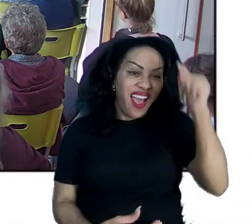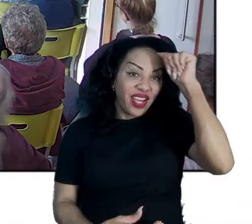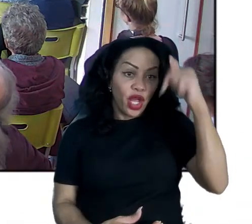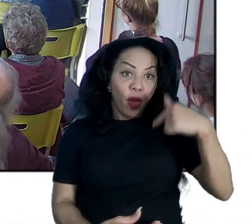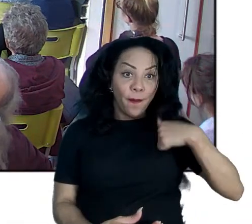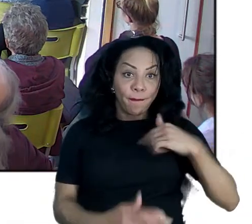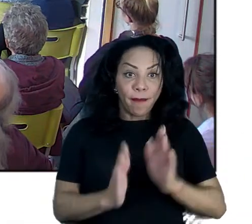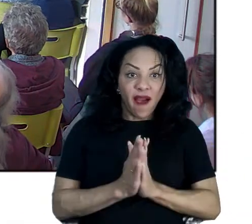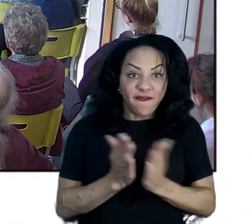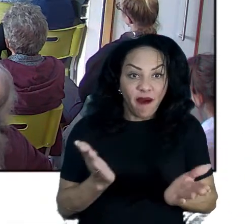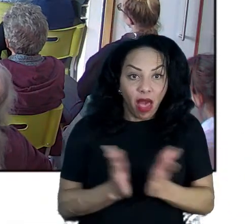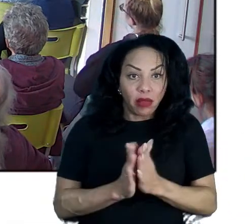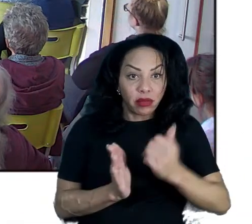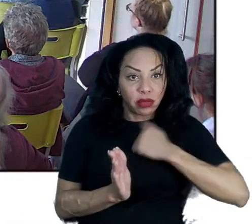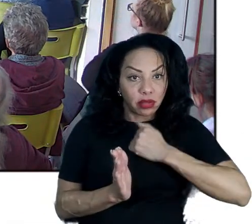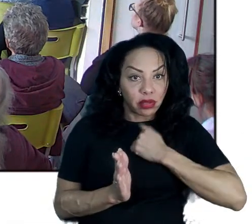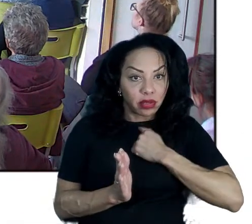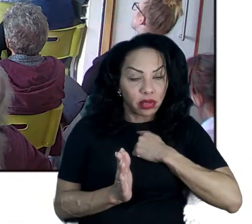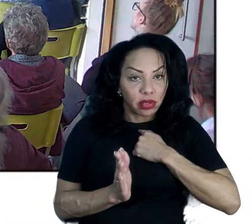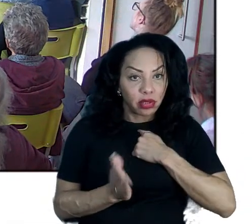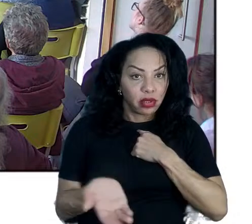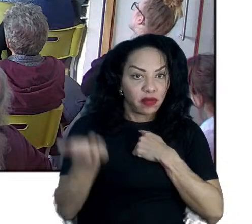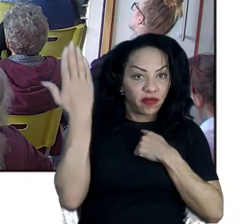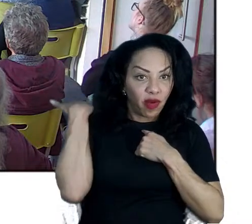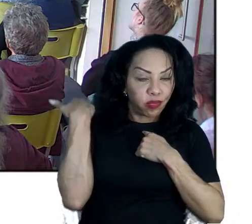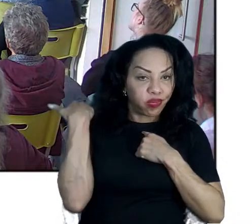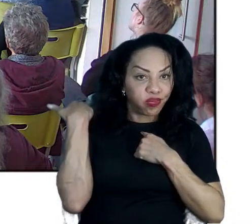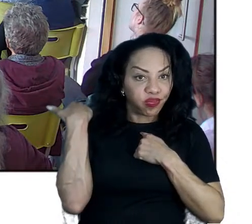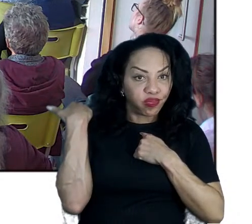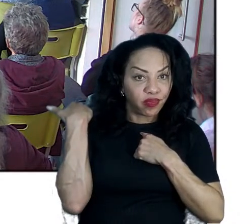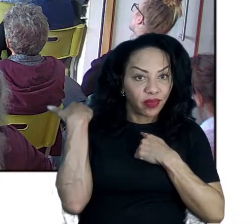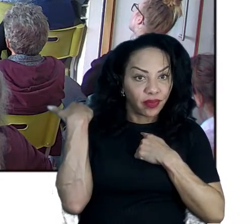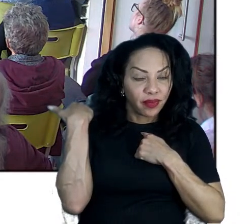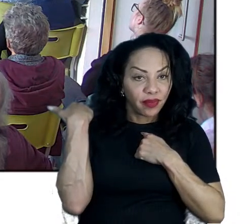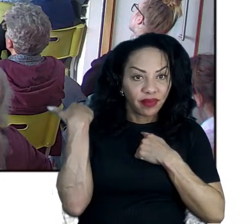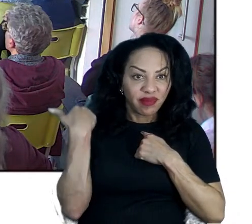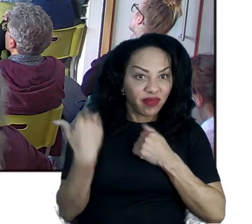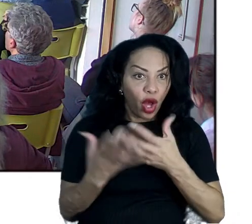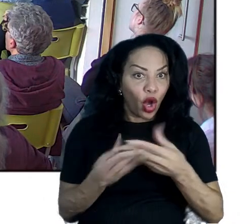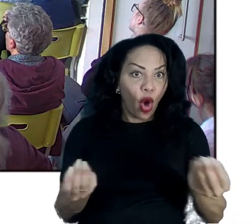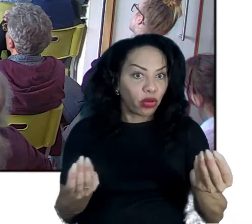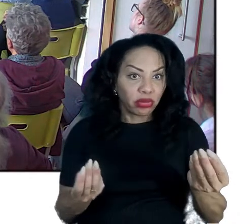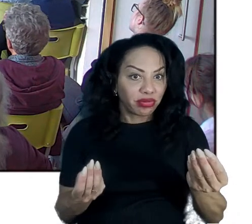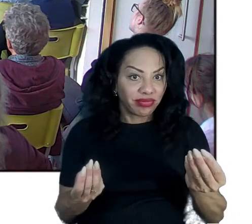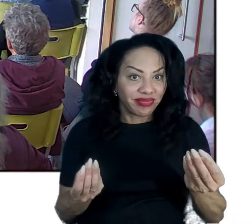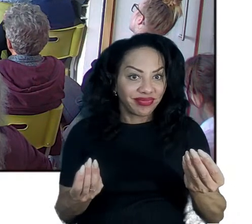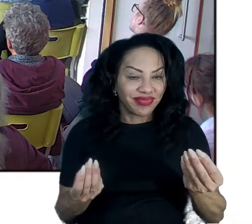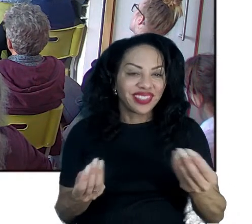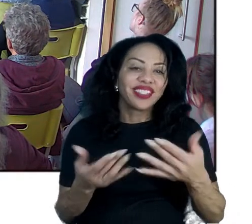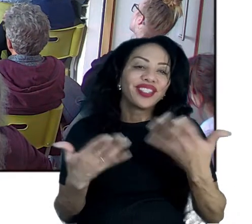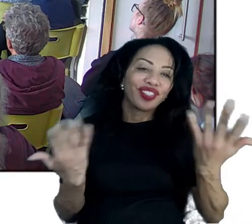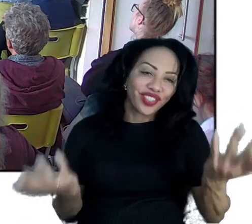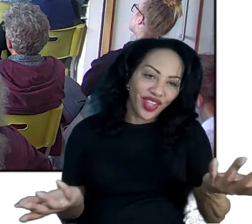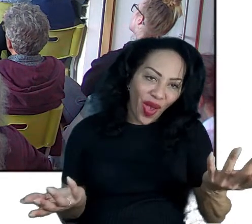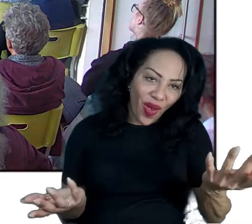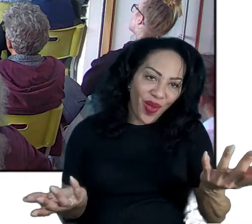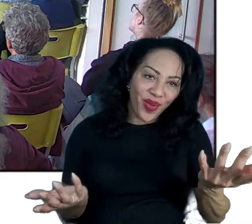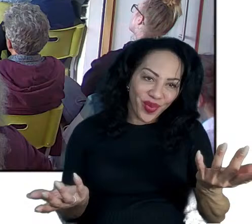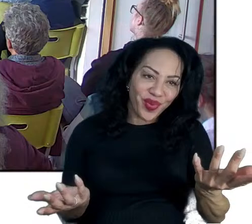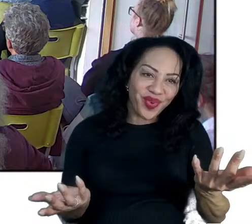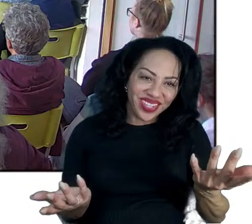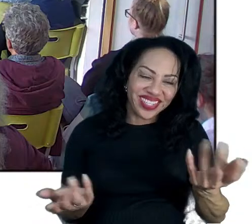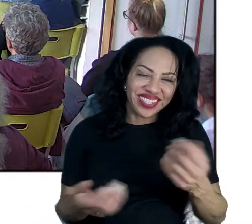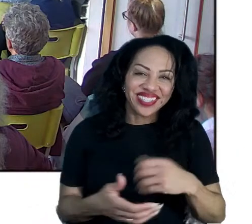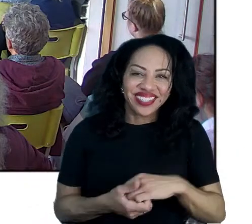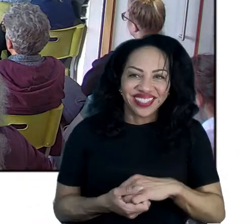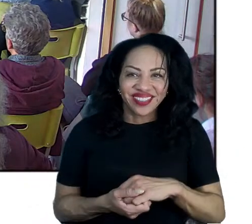in the archive. So it is incredibly partial, as were the remnants that